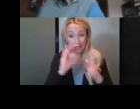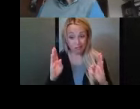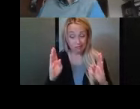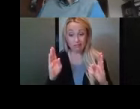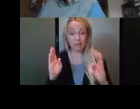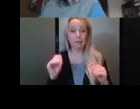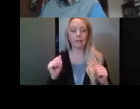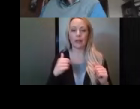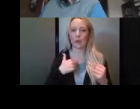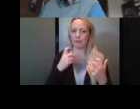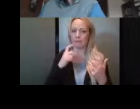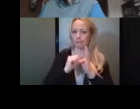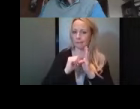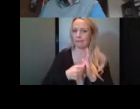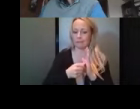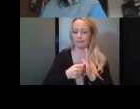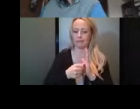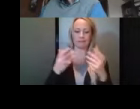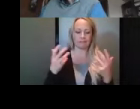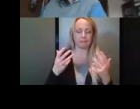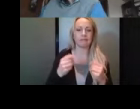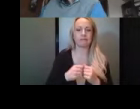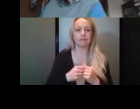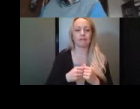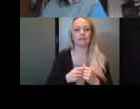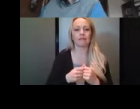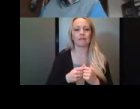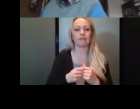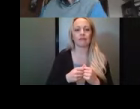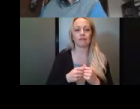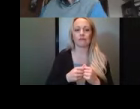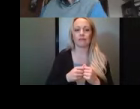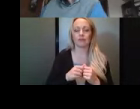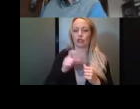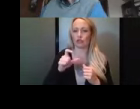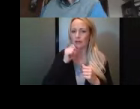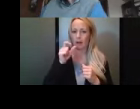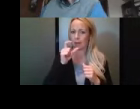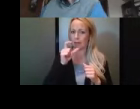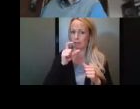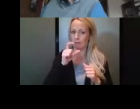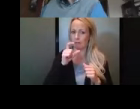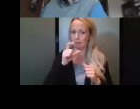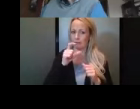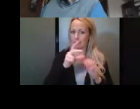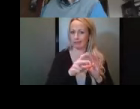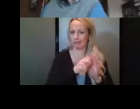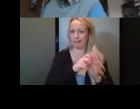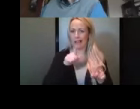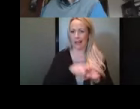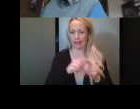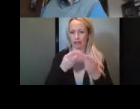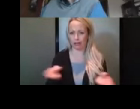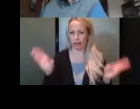I want to emphasize that this is inferences should not be taken as a general one, not yet, but for